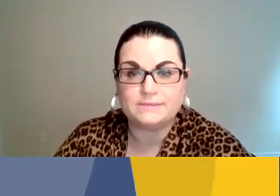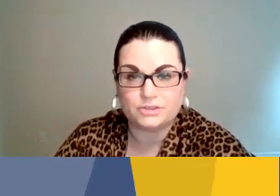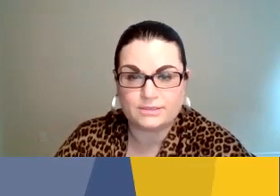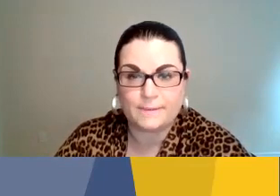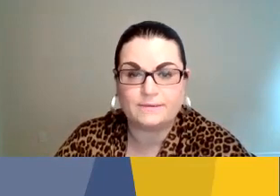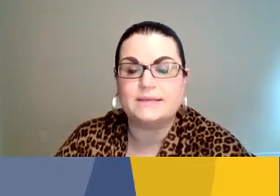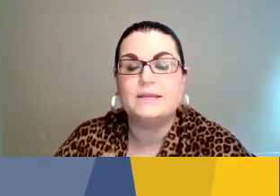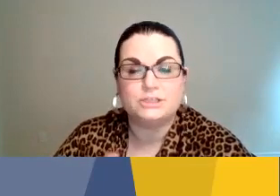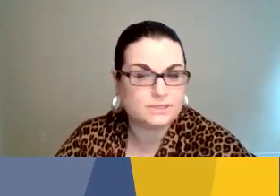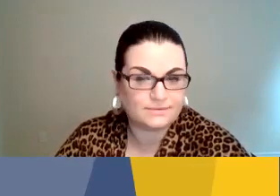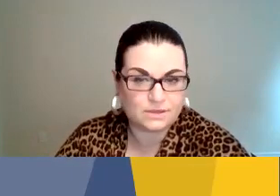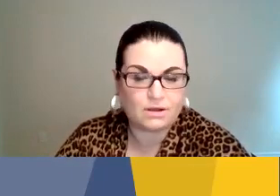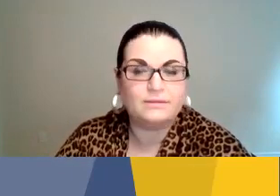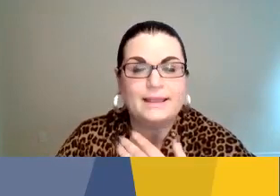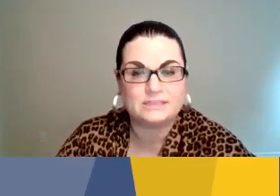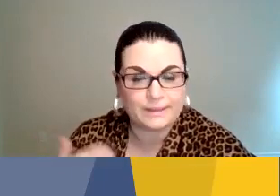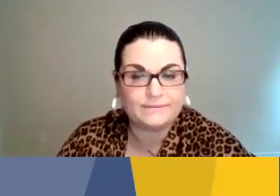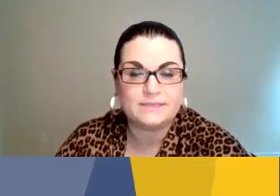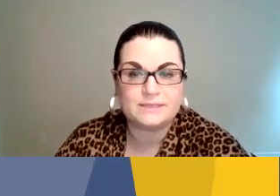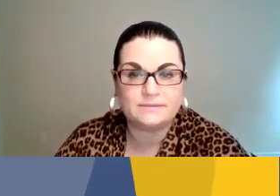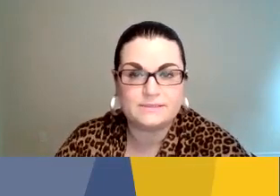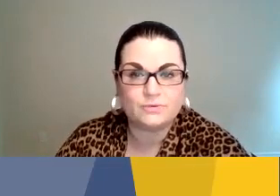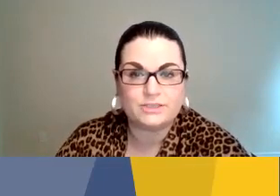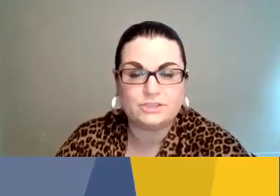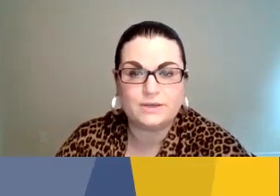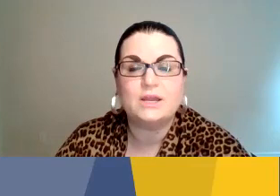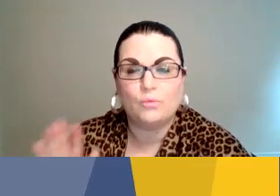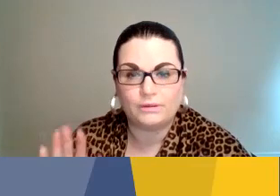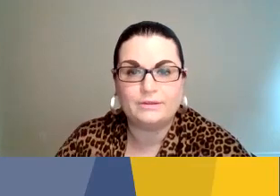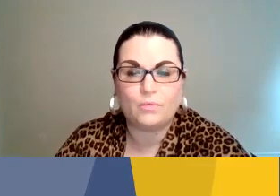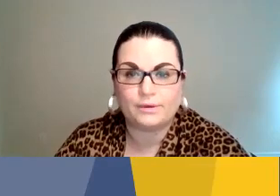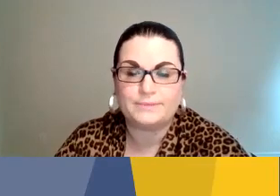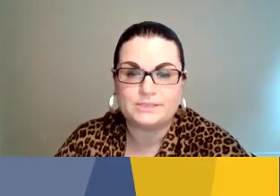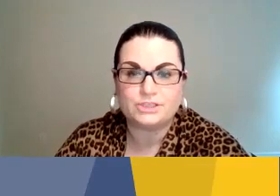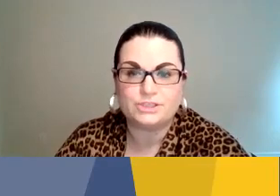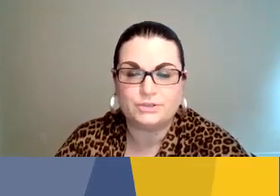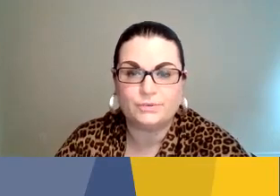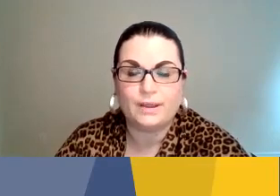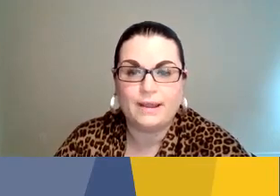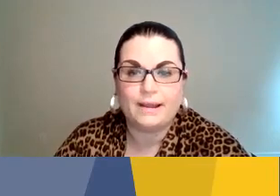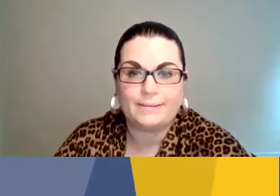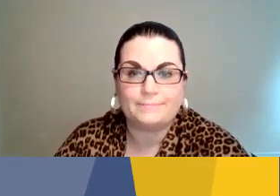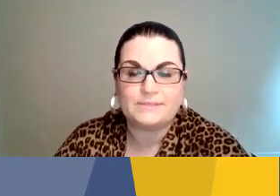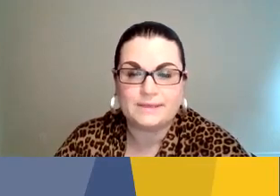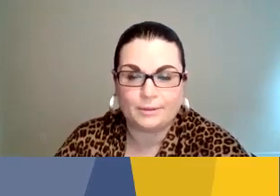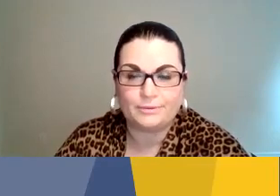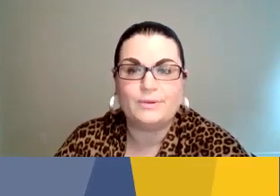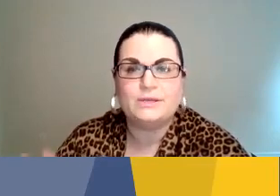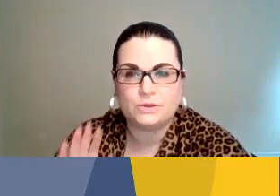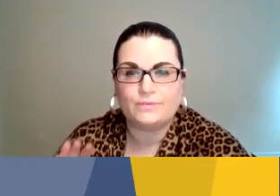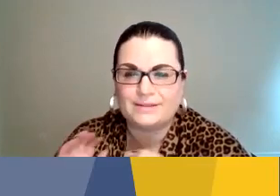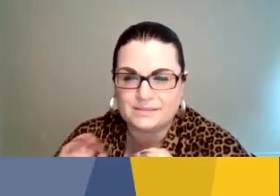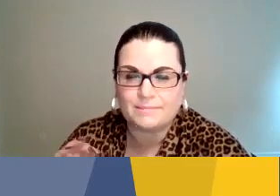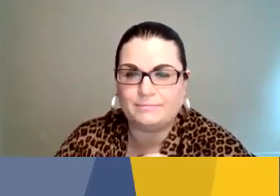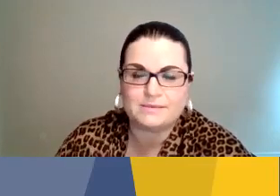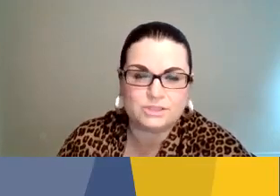transparency. Just give us a call. Explain the details of the situation to us. We'll let you know what we're in a position to do to help you.